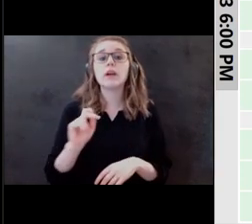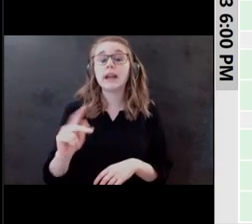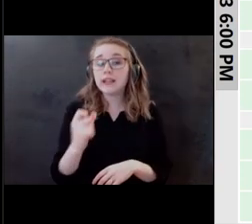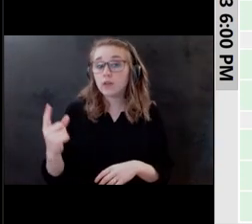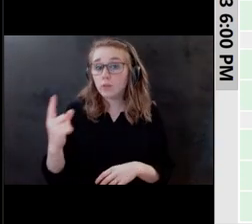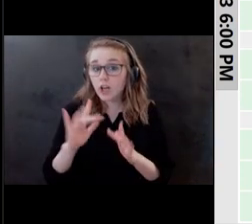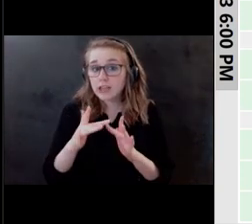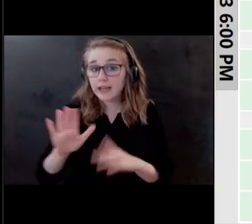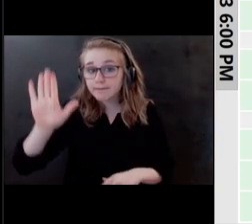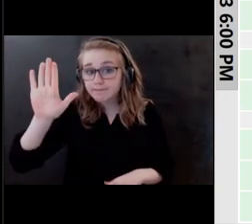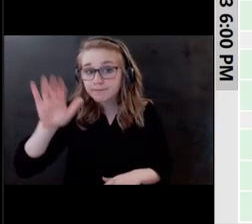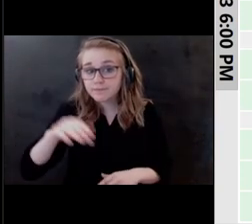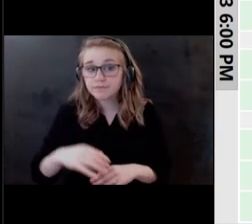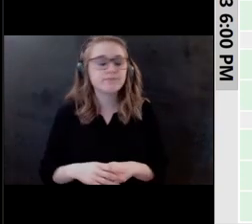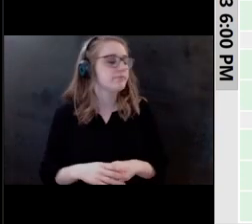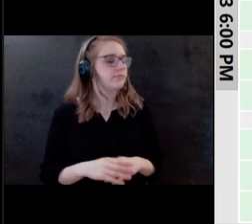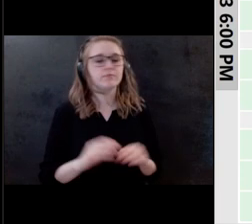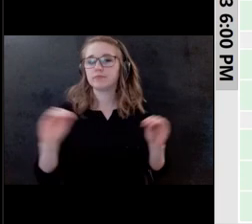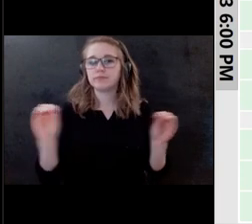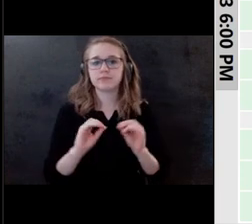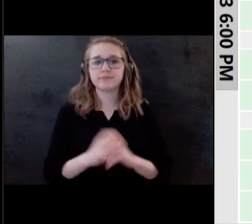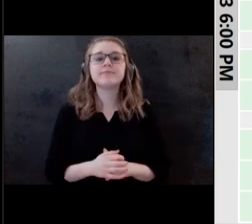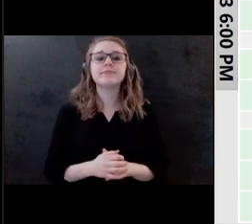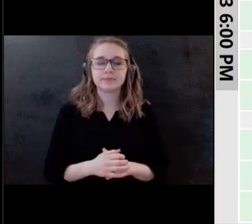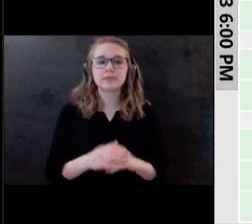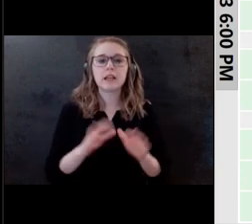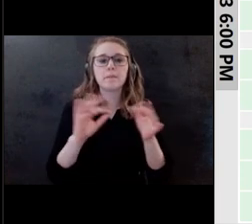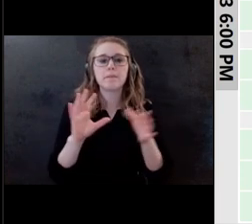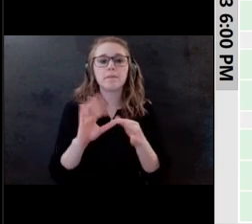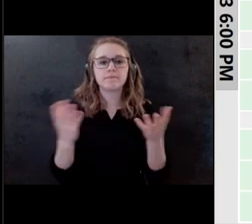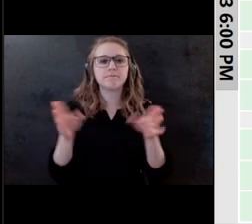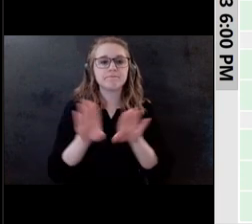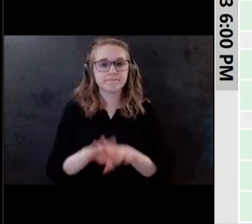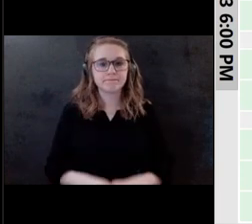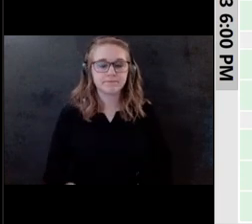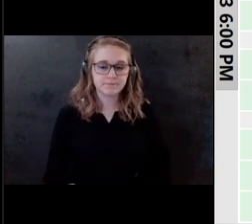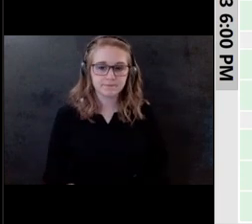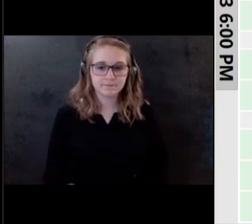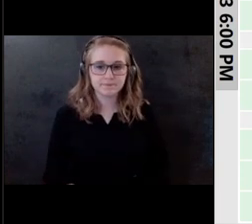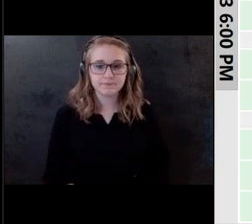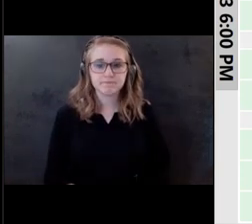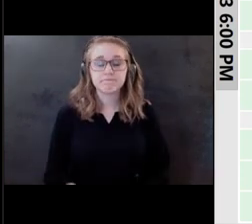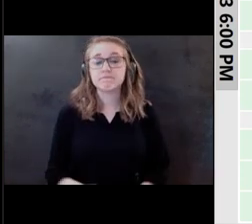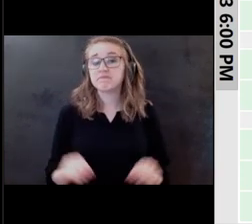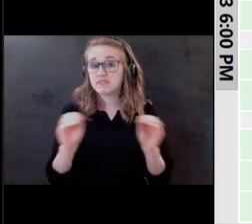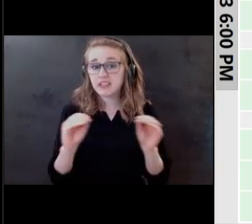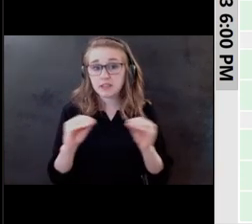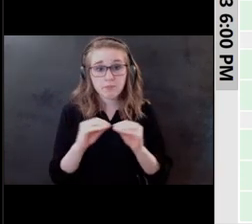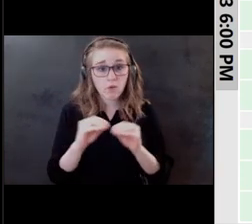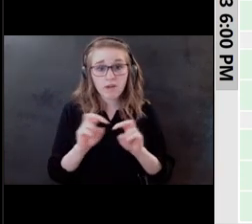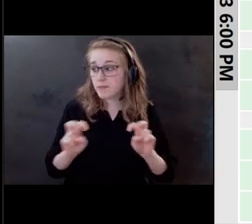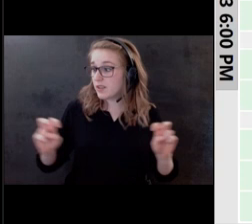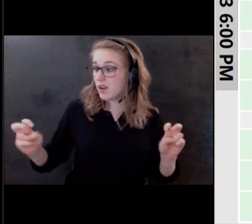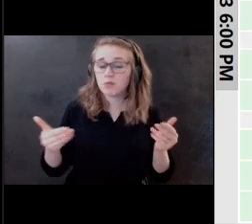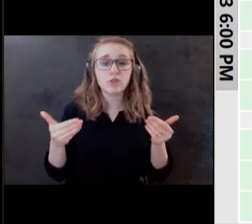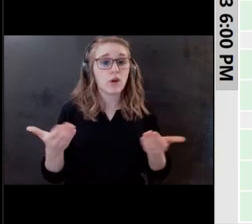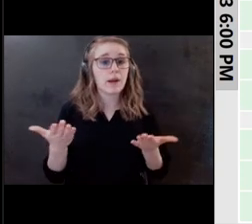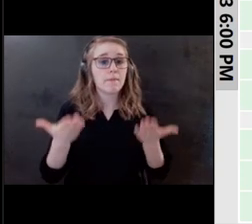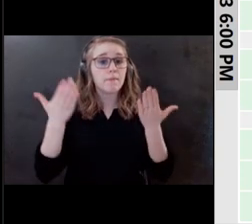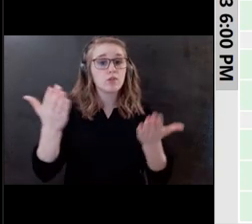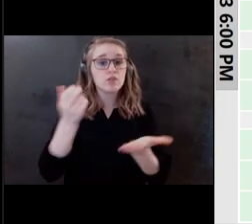anybody online? No hands are raised. All right. Public comments on this item are now closed. If there's nothing else from my colleagues, I'd like a motion to